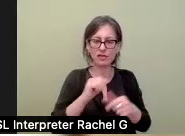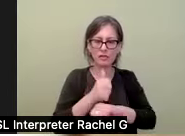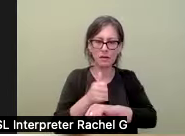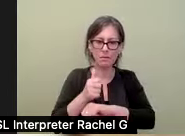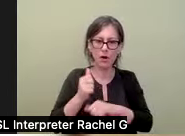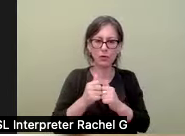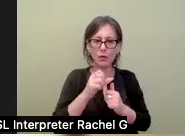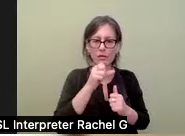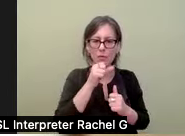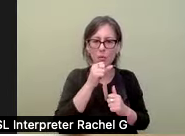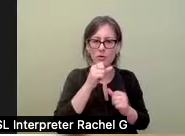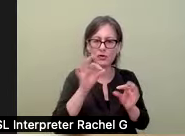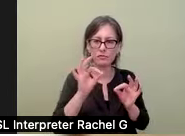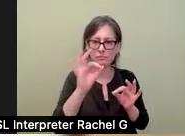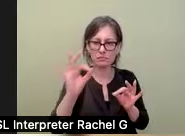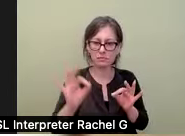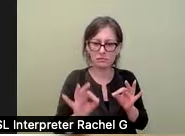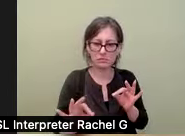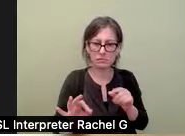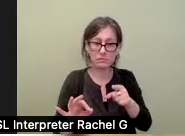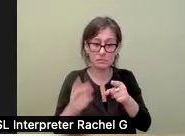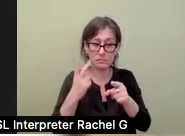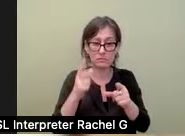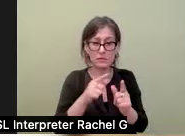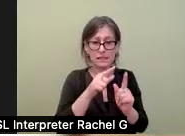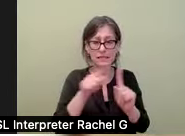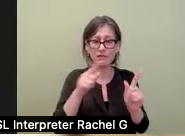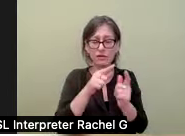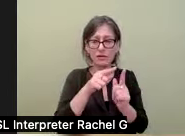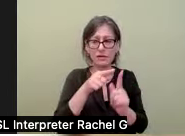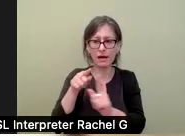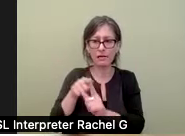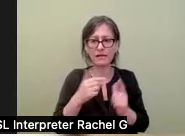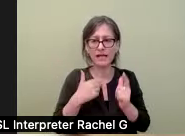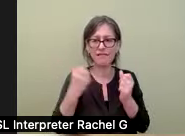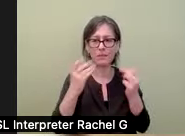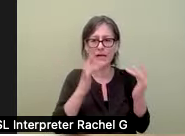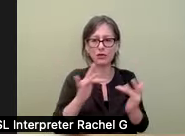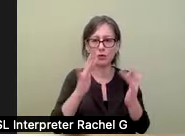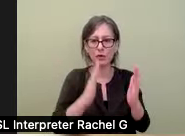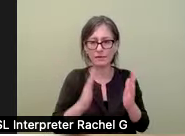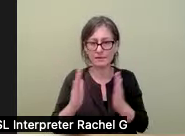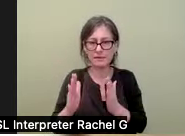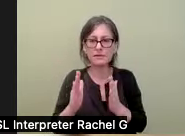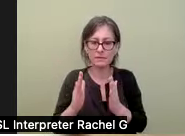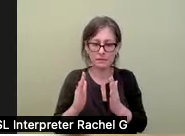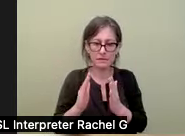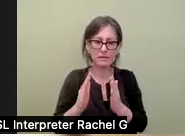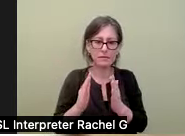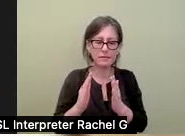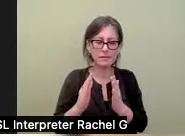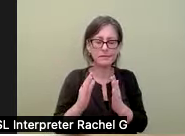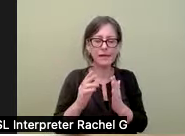orange dots. And these particular locations often have large numbers of tourists. And these blue